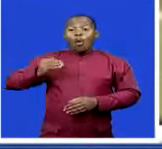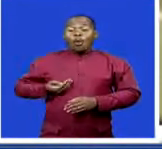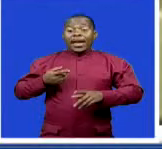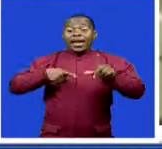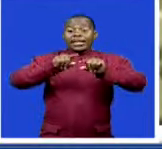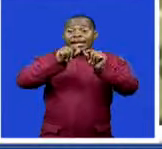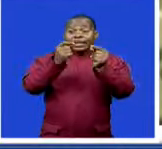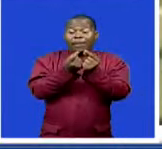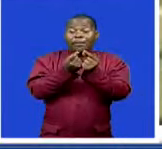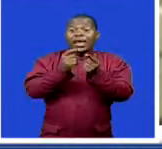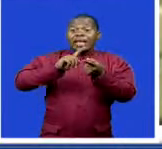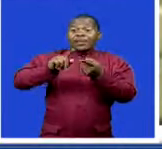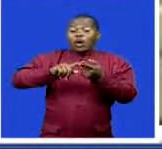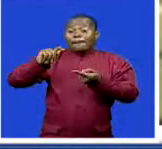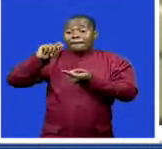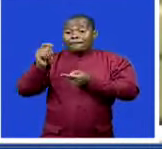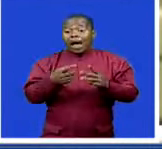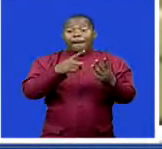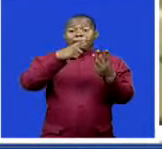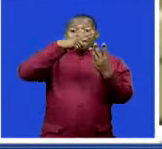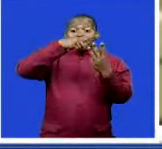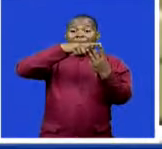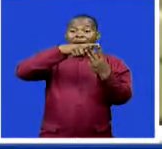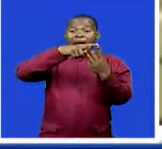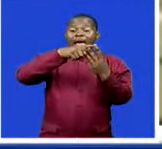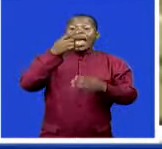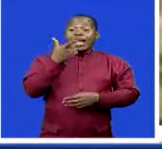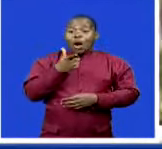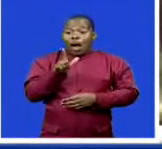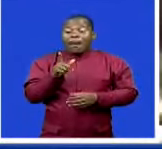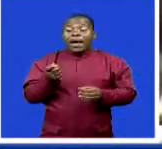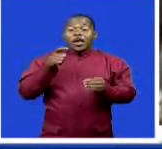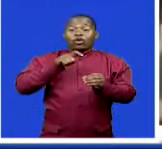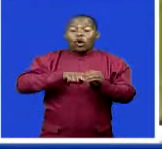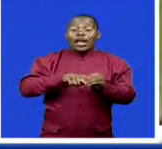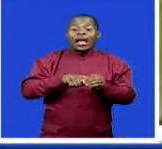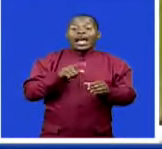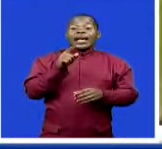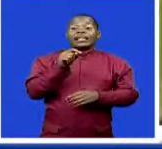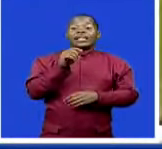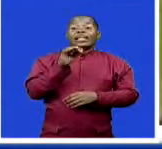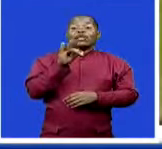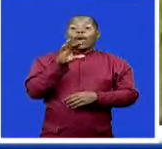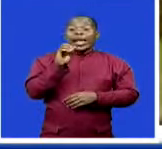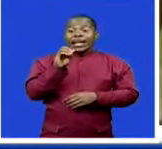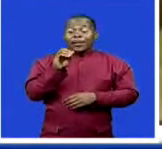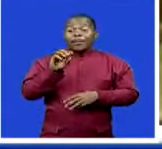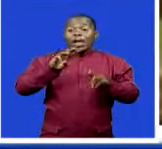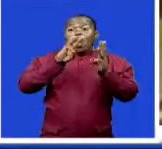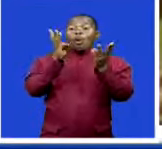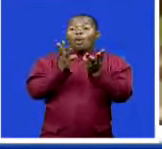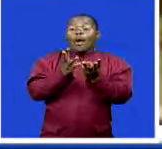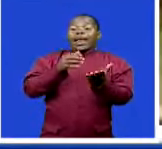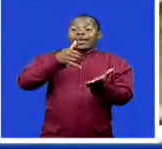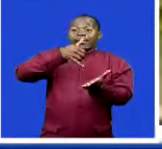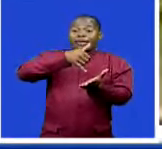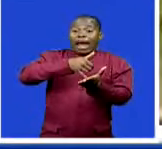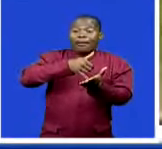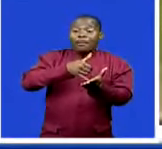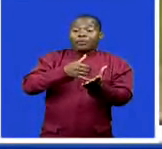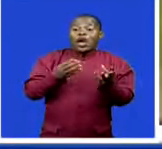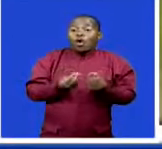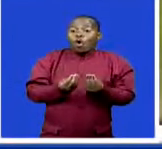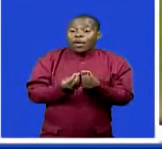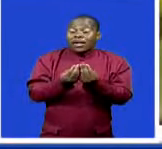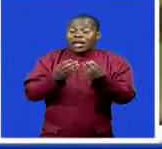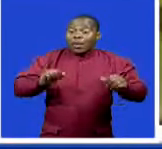team will depart the country to take part in the ICC Women's T20 World Cup qualifiers to be held in Botswana.